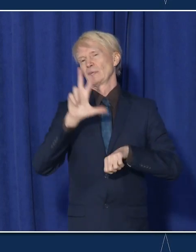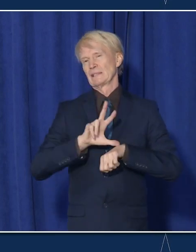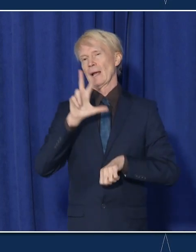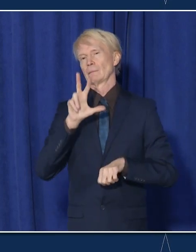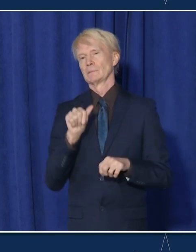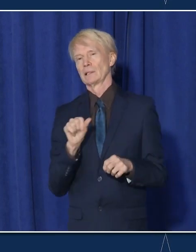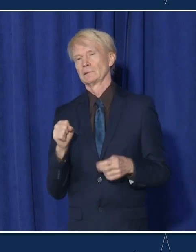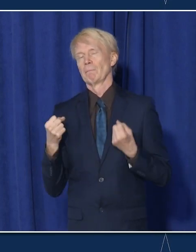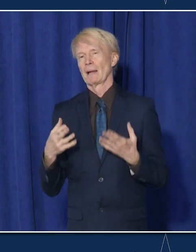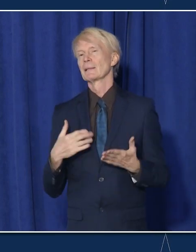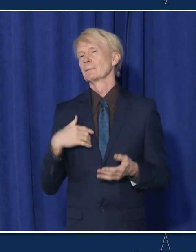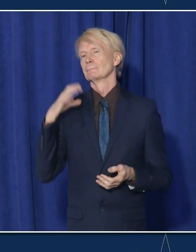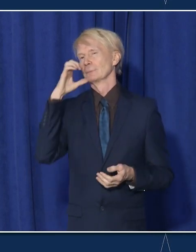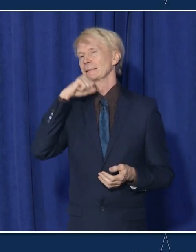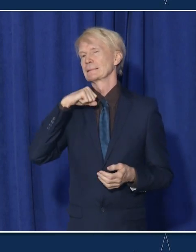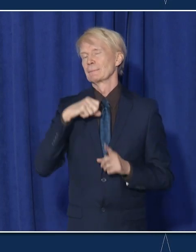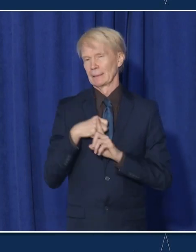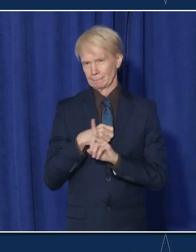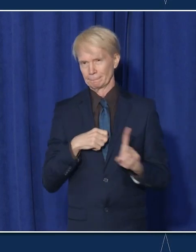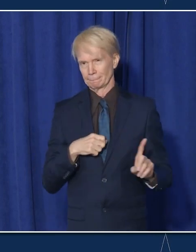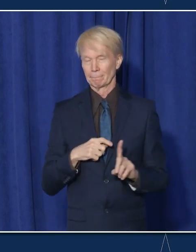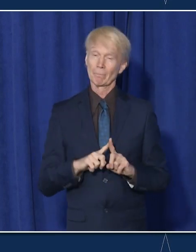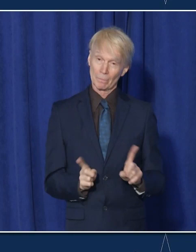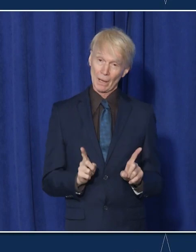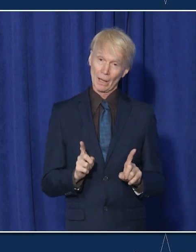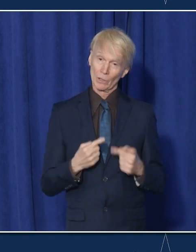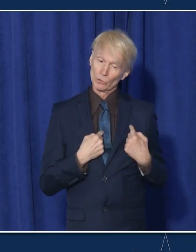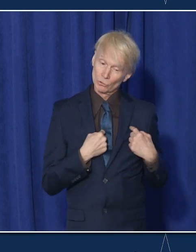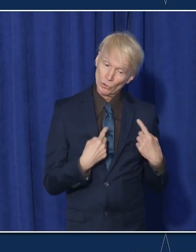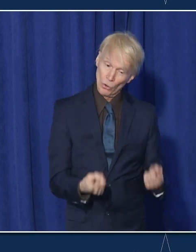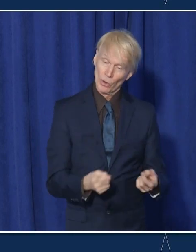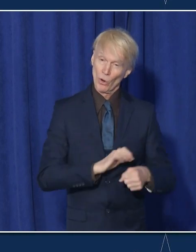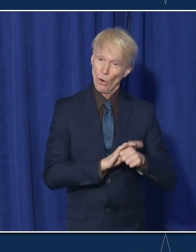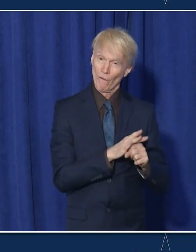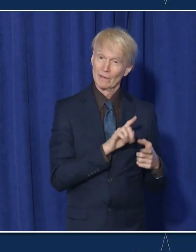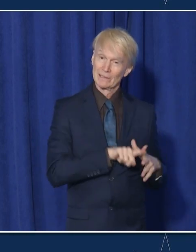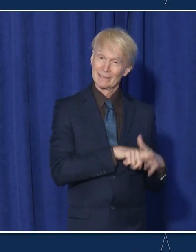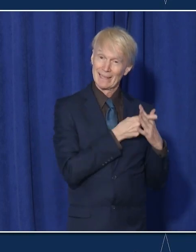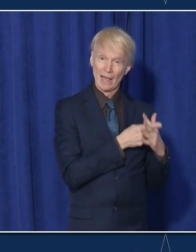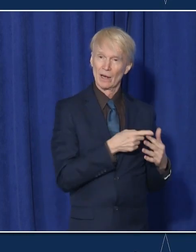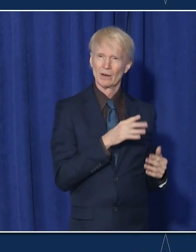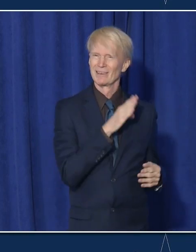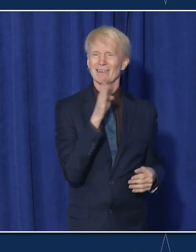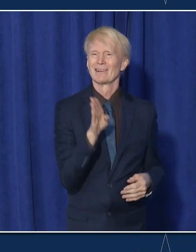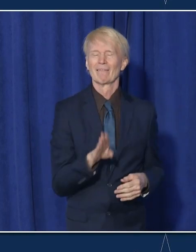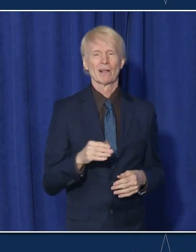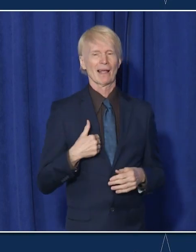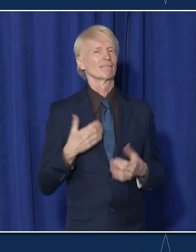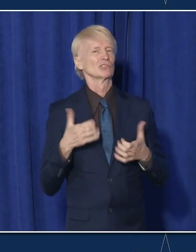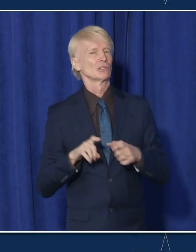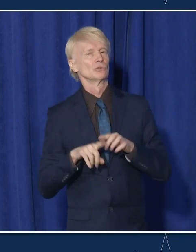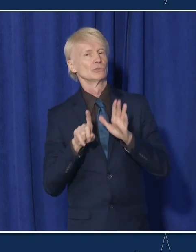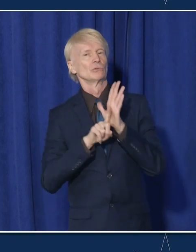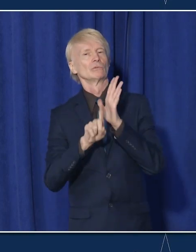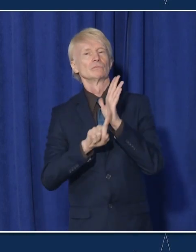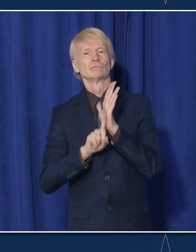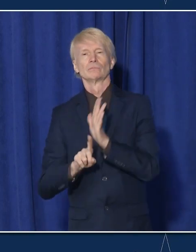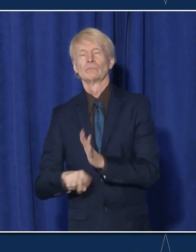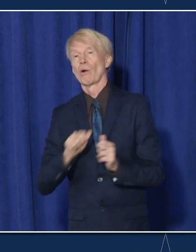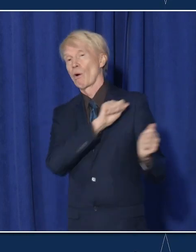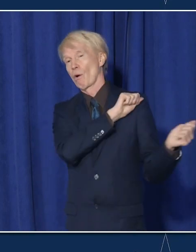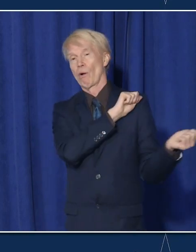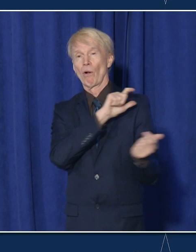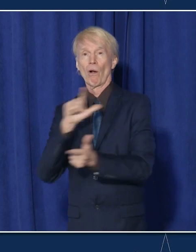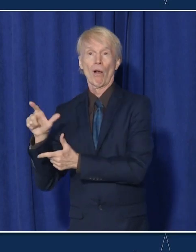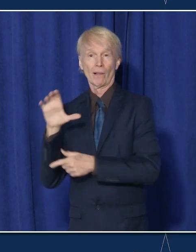to know that throughout all of COVID, we have never counted every case. We have reported out every case. But you look